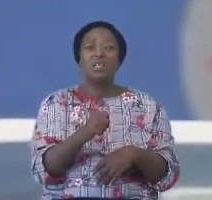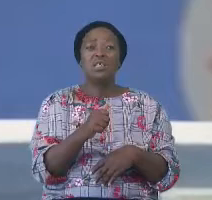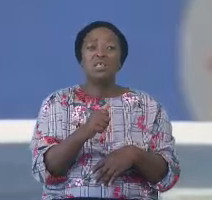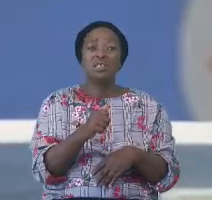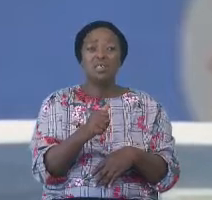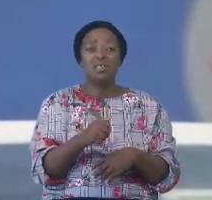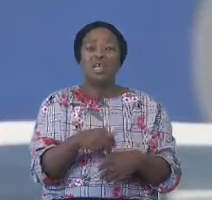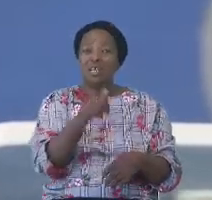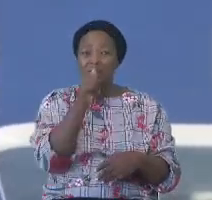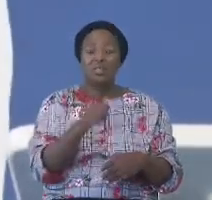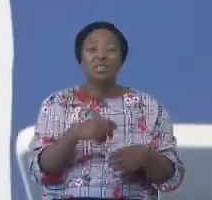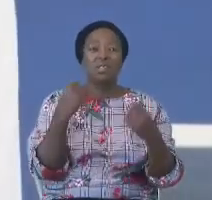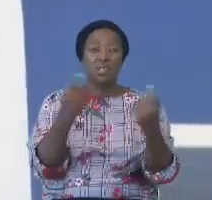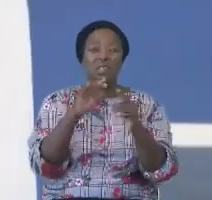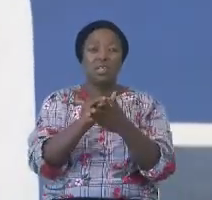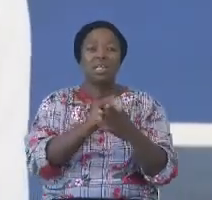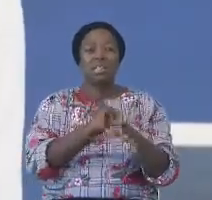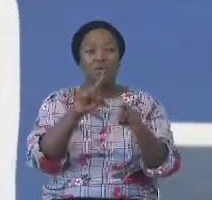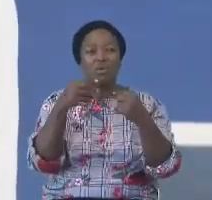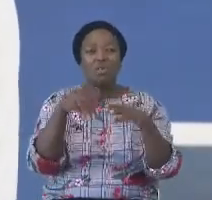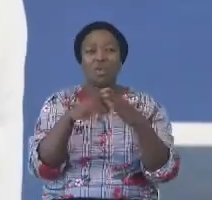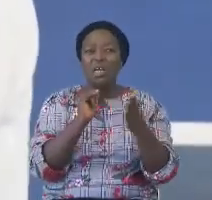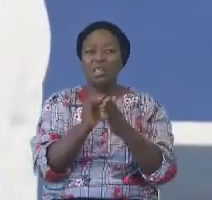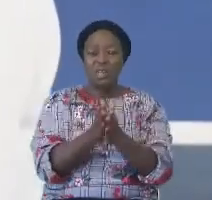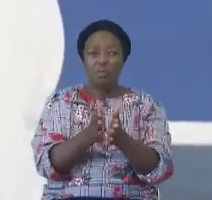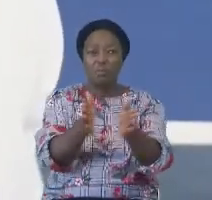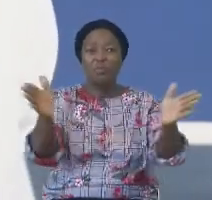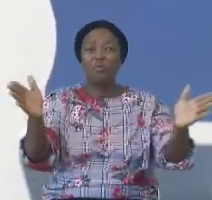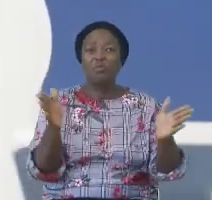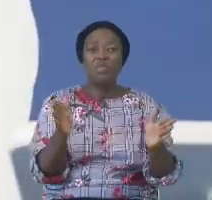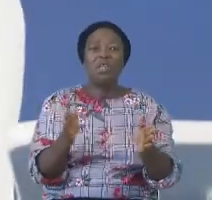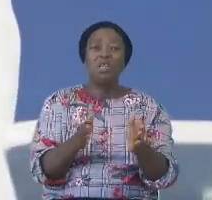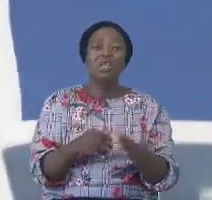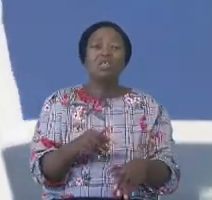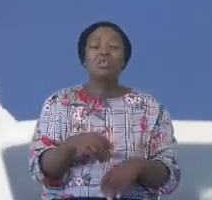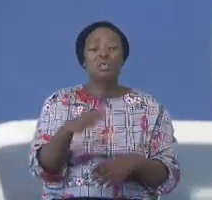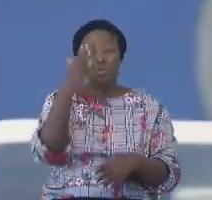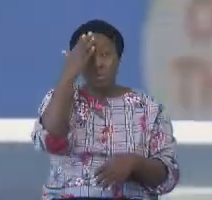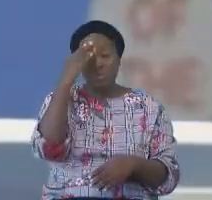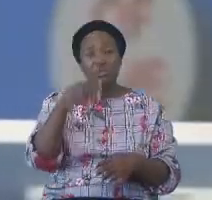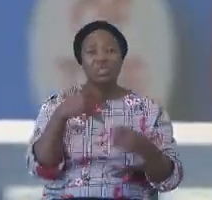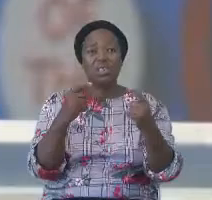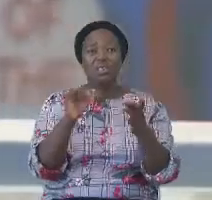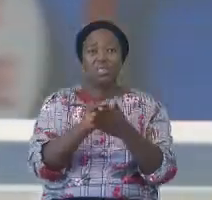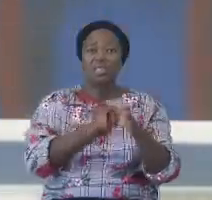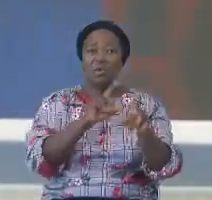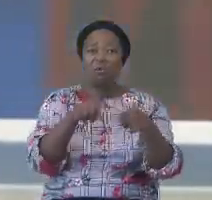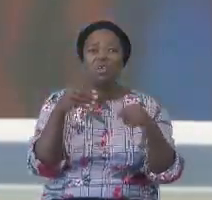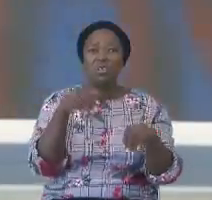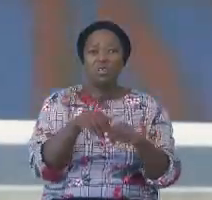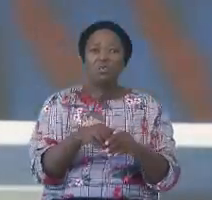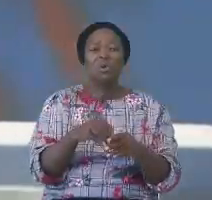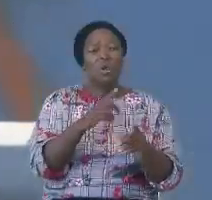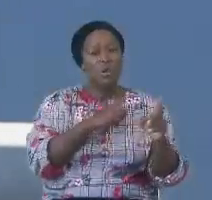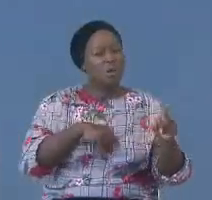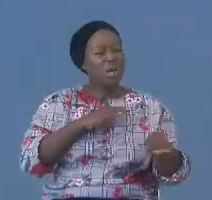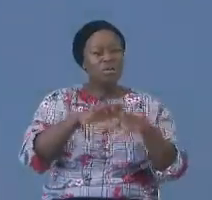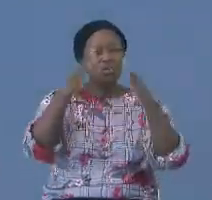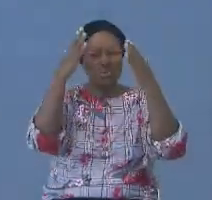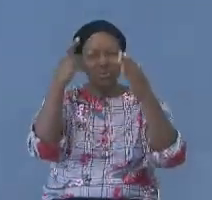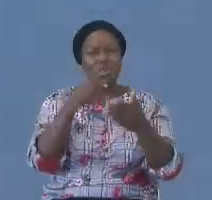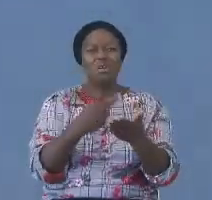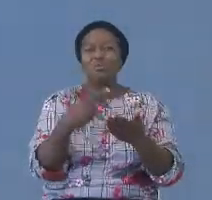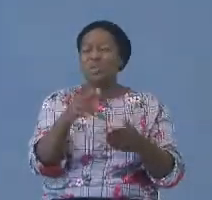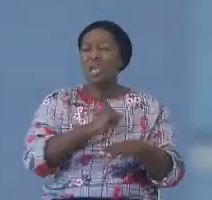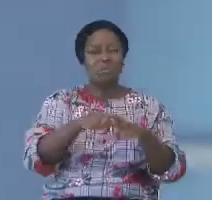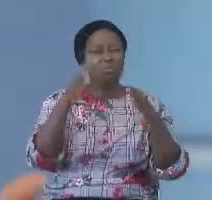manifested and the private secret scene i committed and they probably come on habitual scene